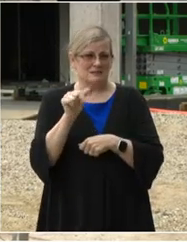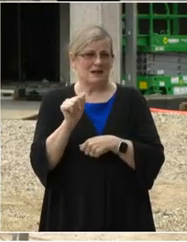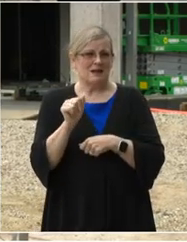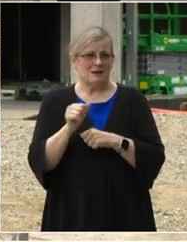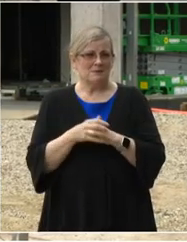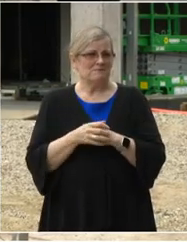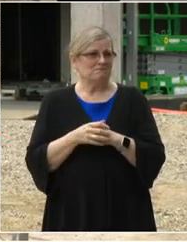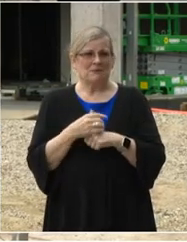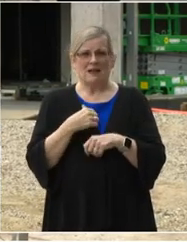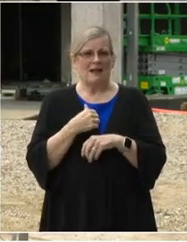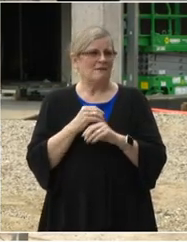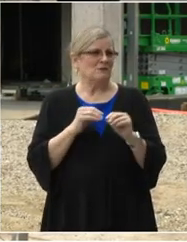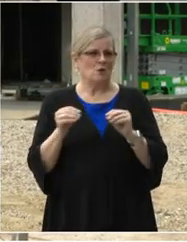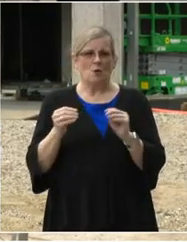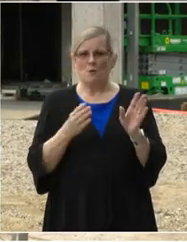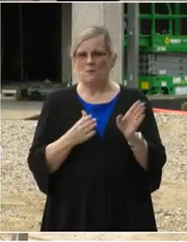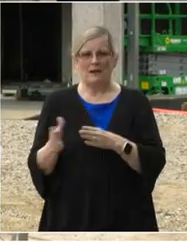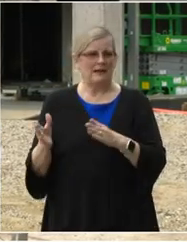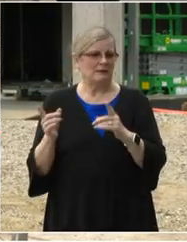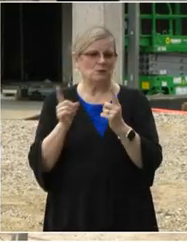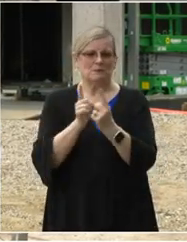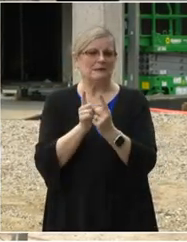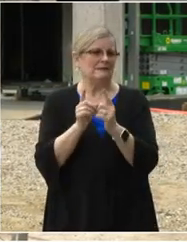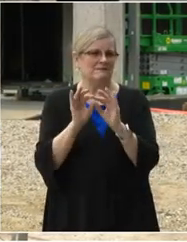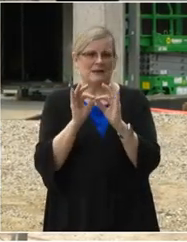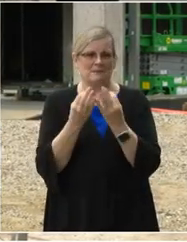the family, and we, of course,